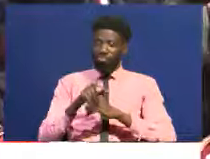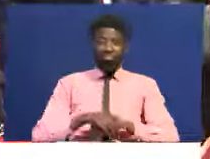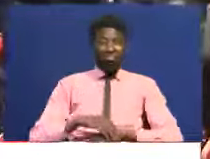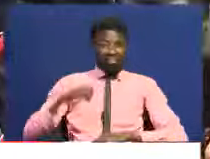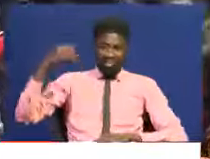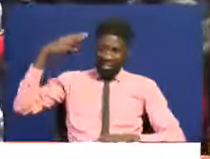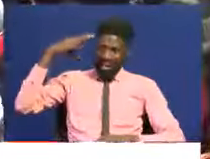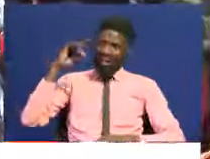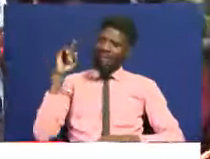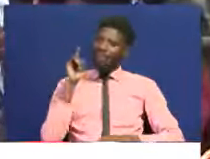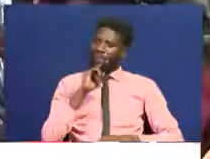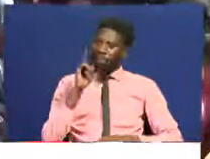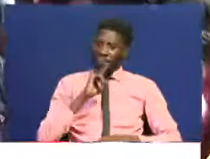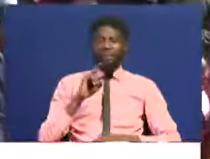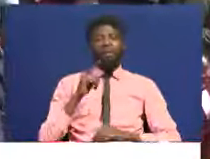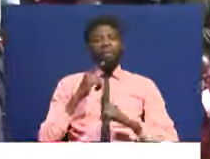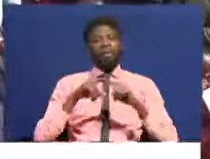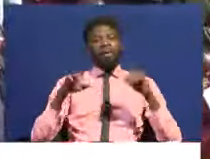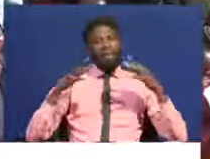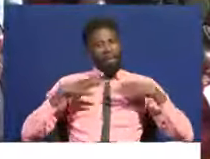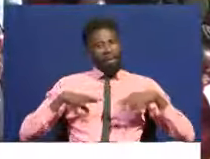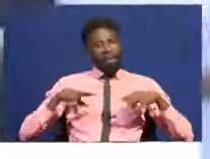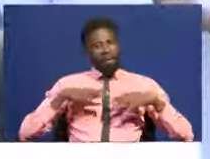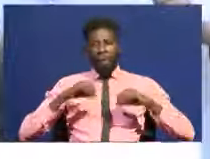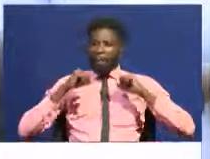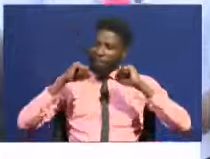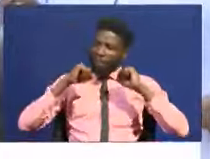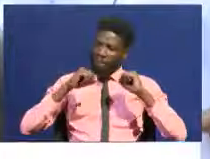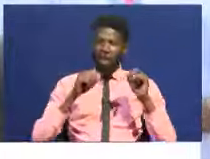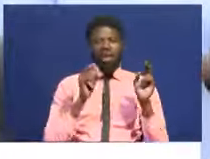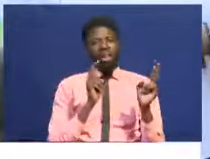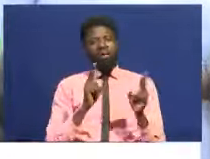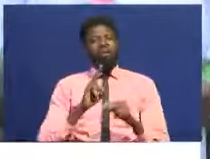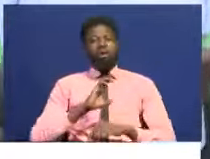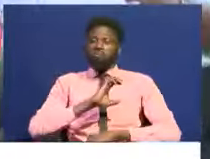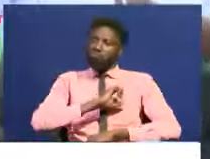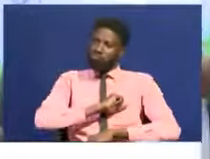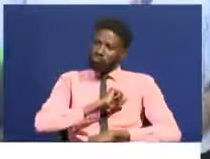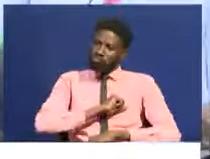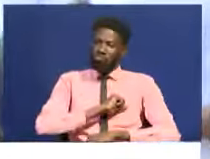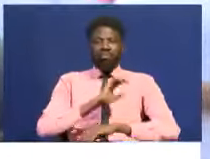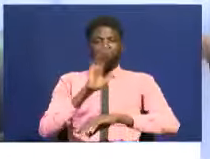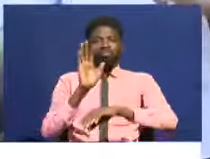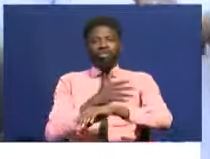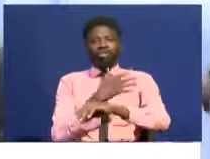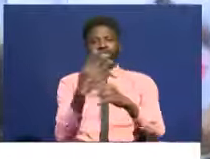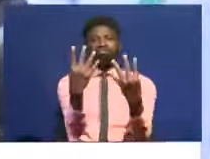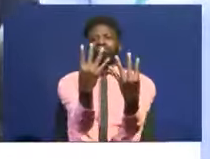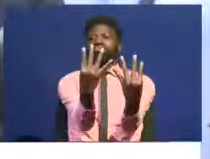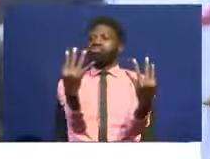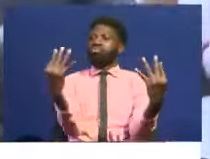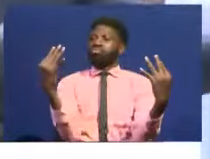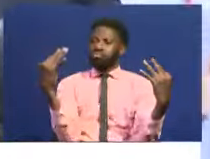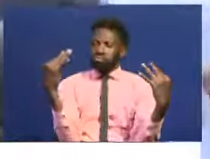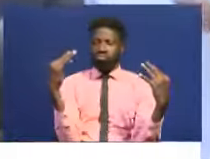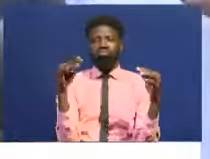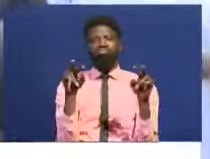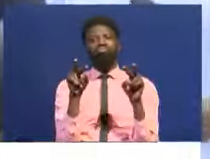sun, dignitaries and citizens waited patiently as different music bands entertained the audience.